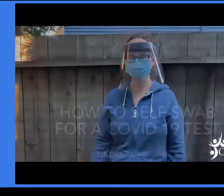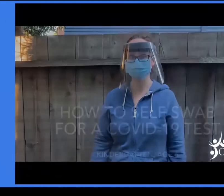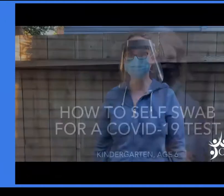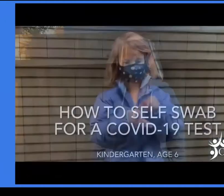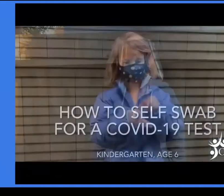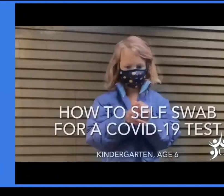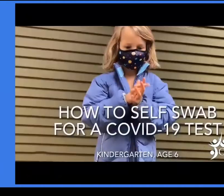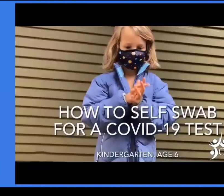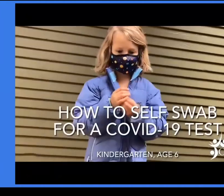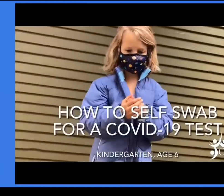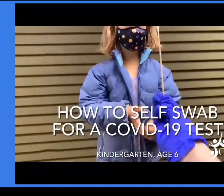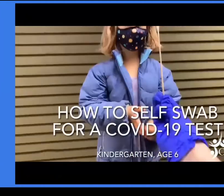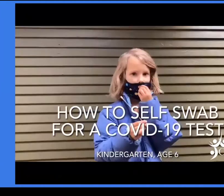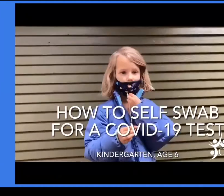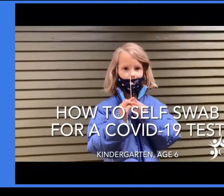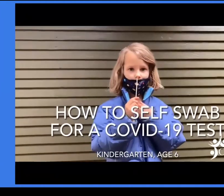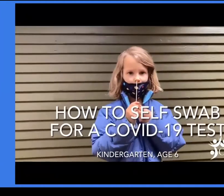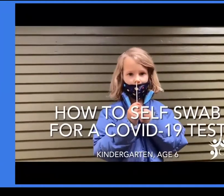mask.